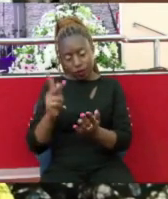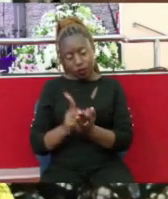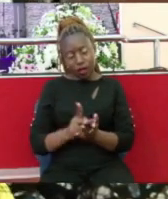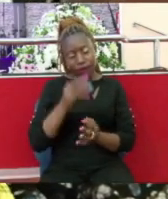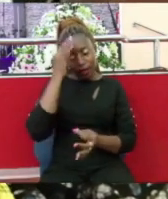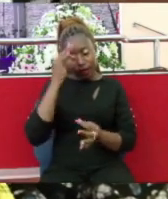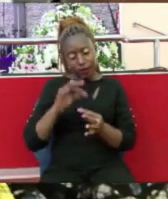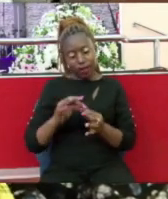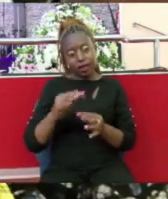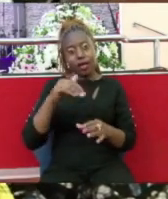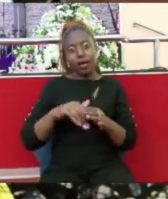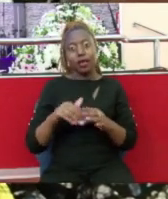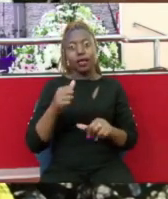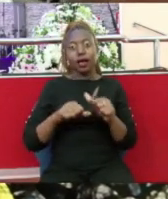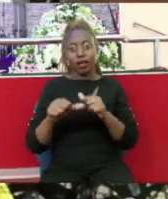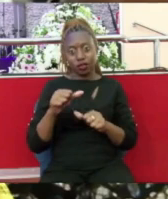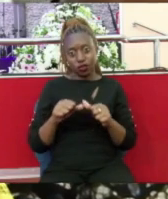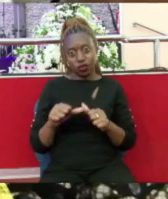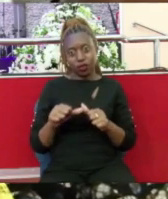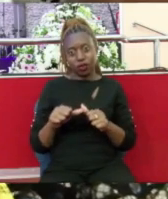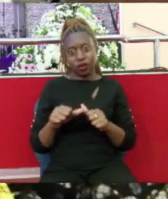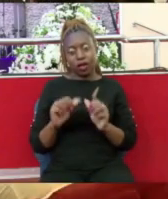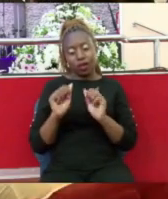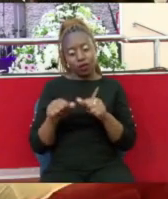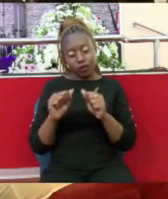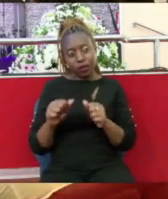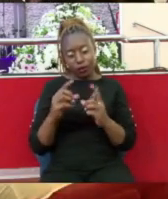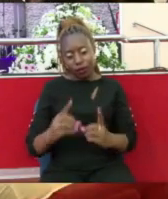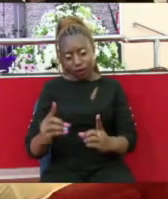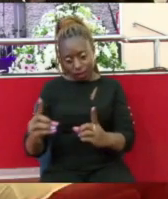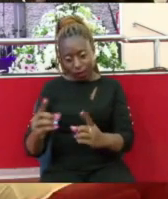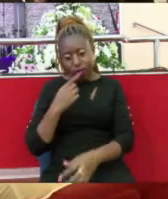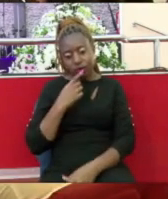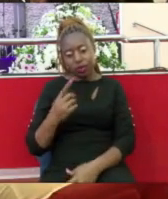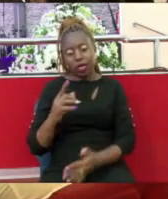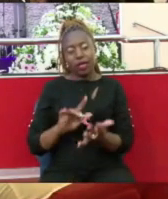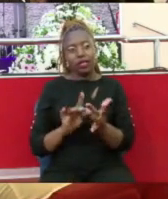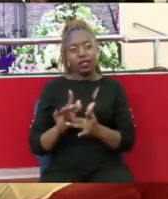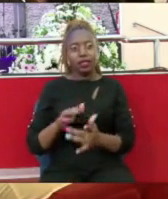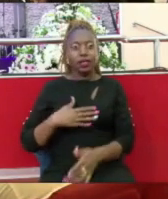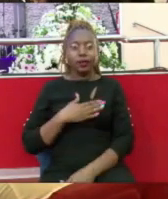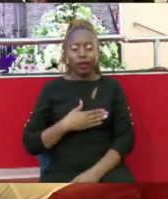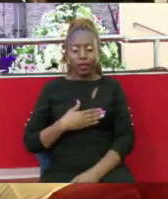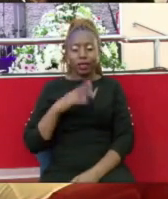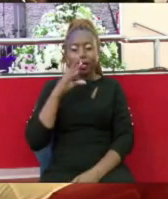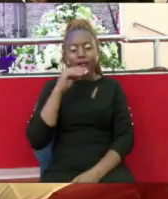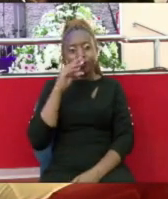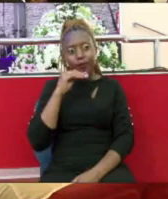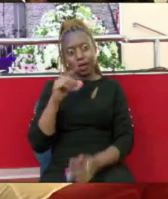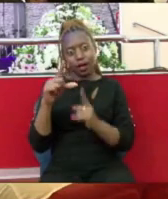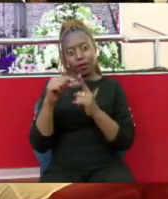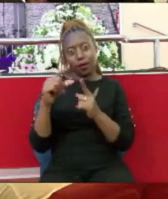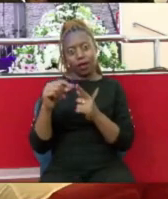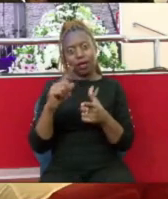have just told Jesus, wangemwambia tu Yesu, speak a word and bread will be here. Nena neno na mkate utakuwa hapa. You told us the other day you are the bread